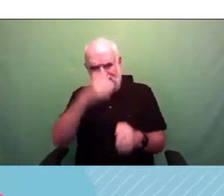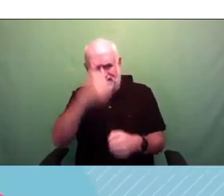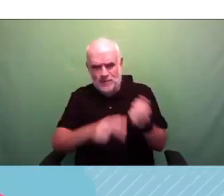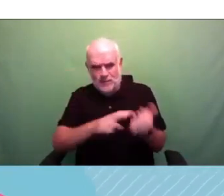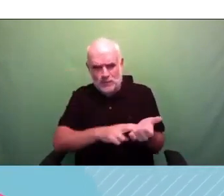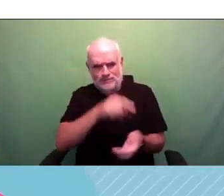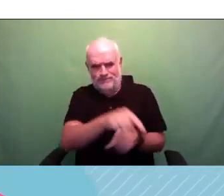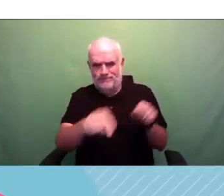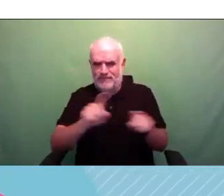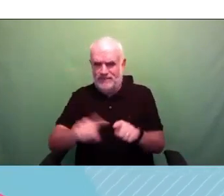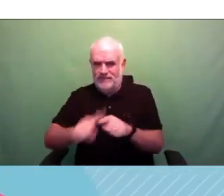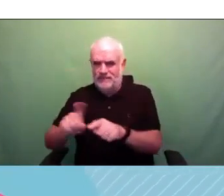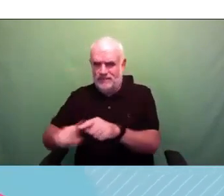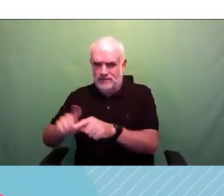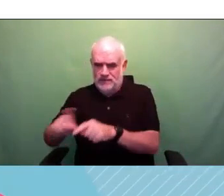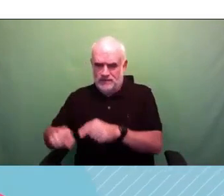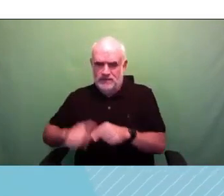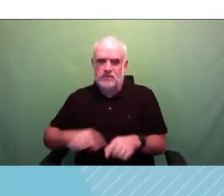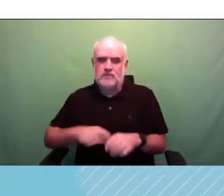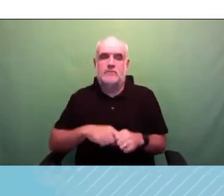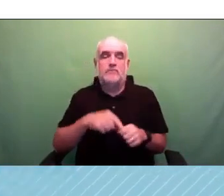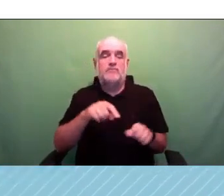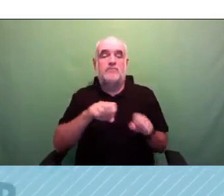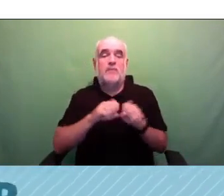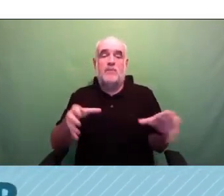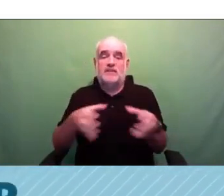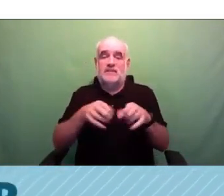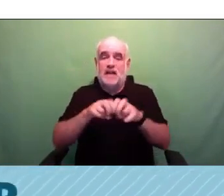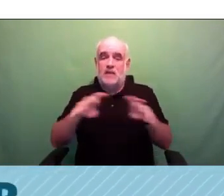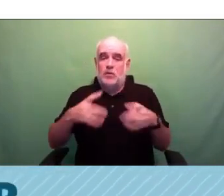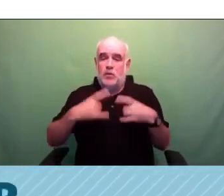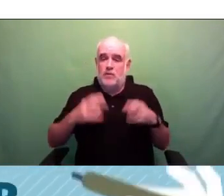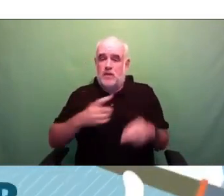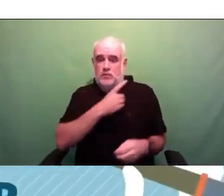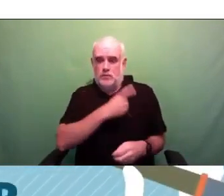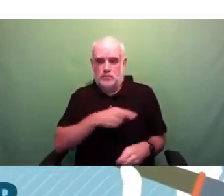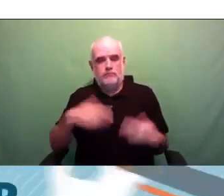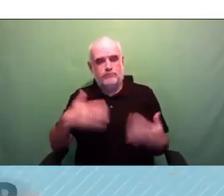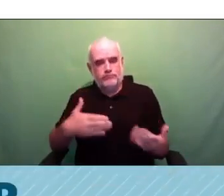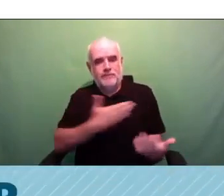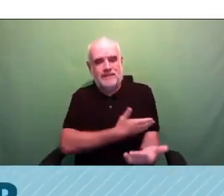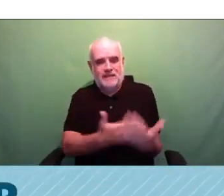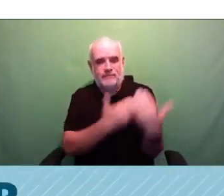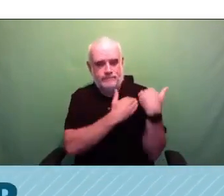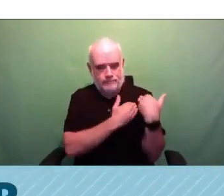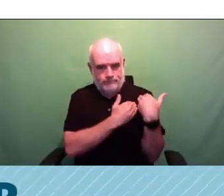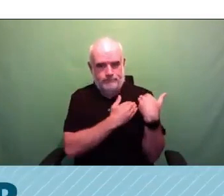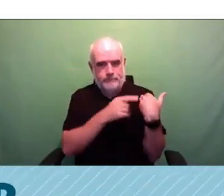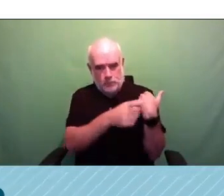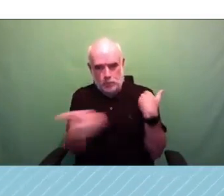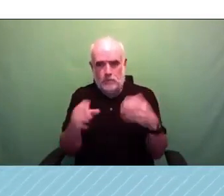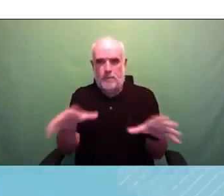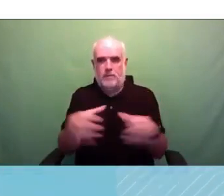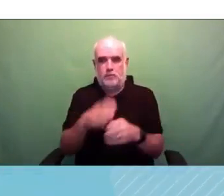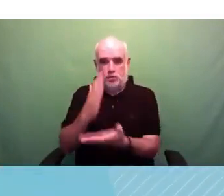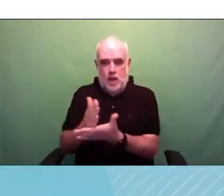are essential, and it is important that they can be used by everyone. The public sector equality and human rights duty is a legal obligation on